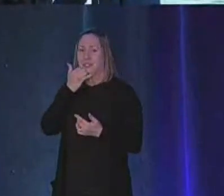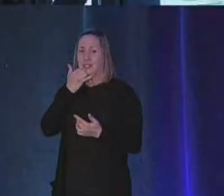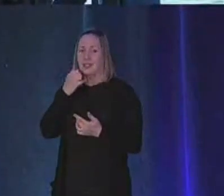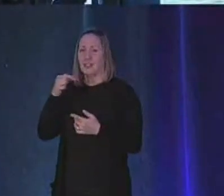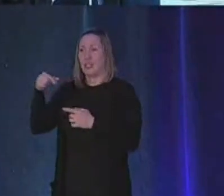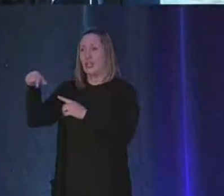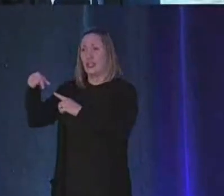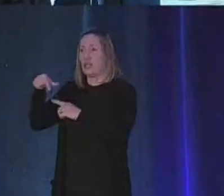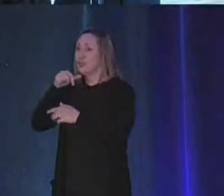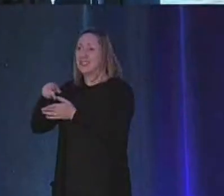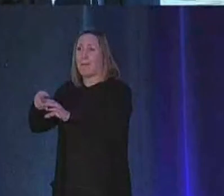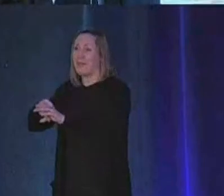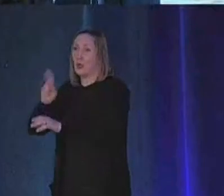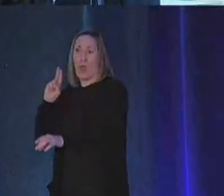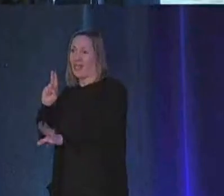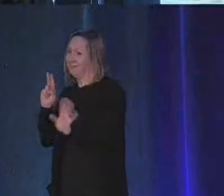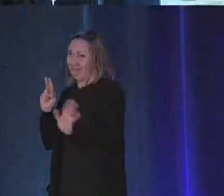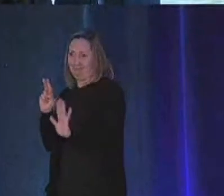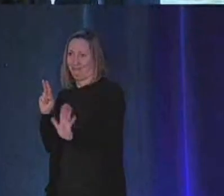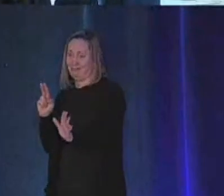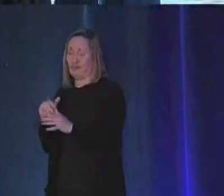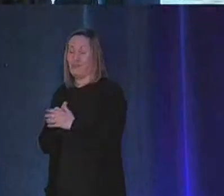Q does not stand for quit.